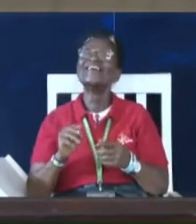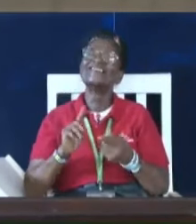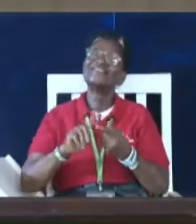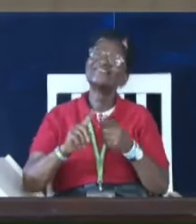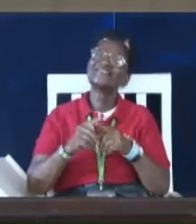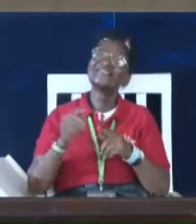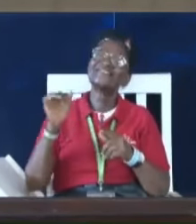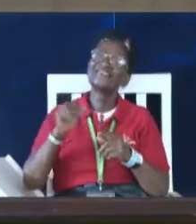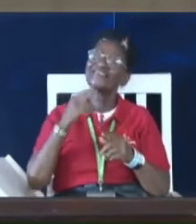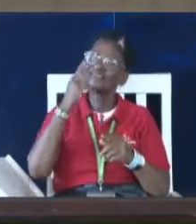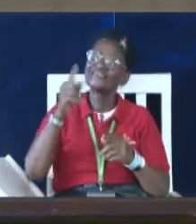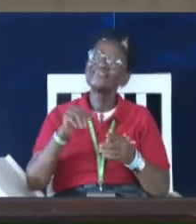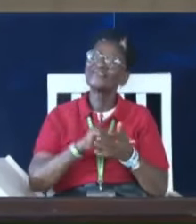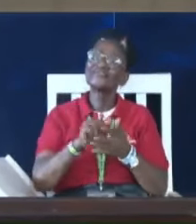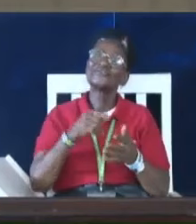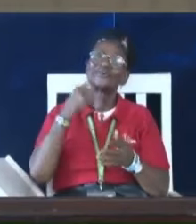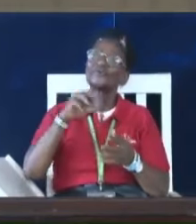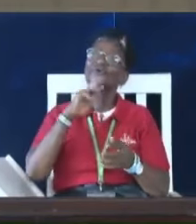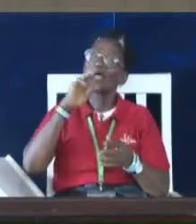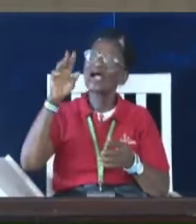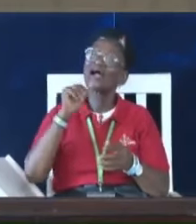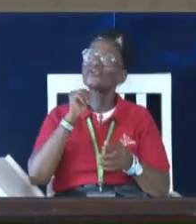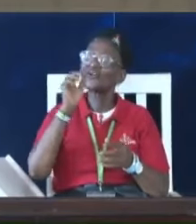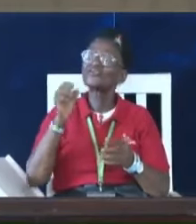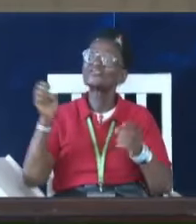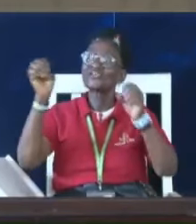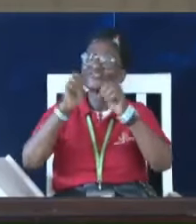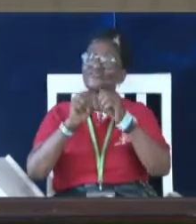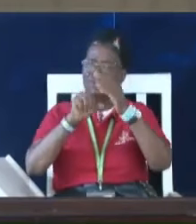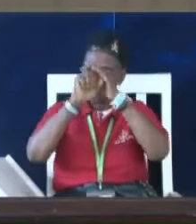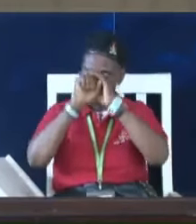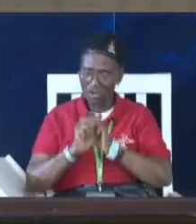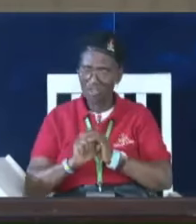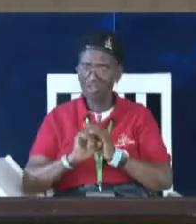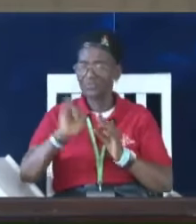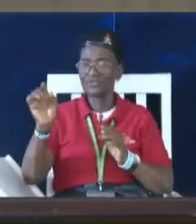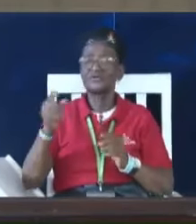They see those who are not even worshiping you the way they are worshiping you.